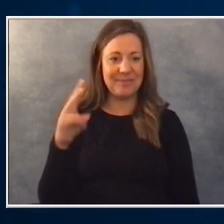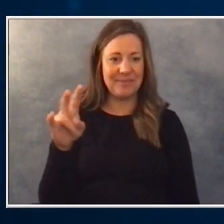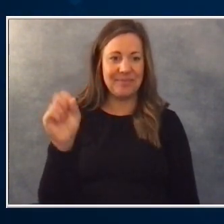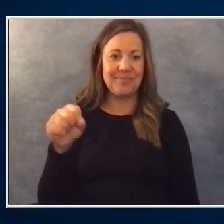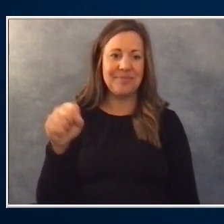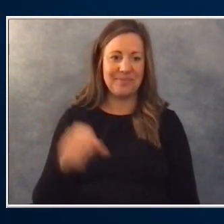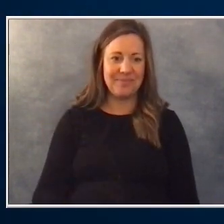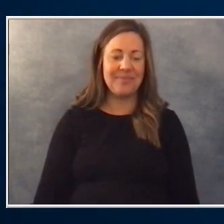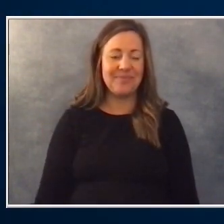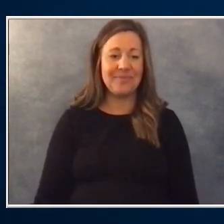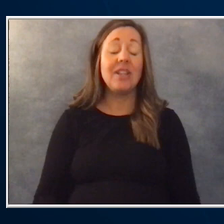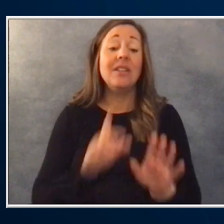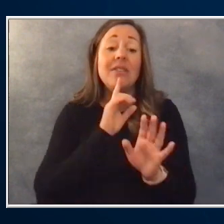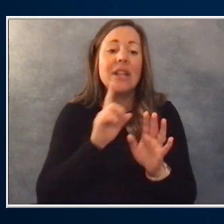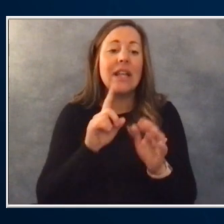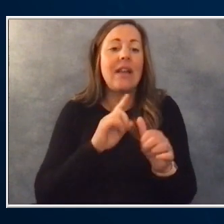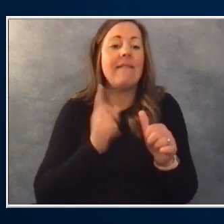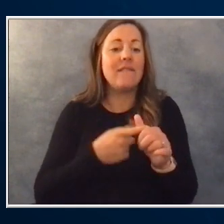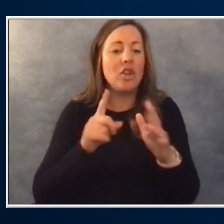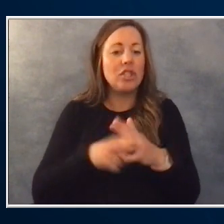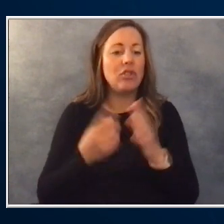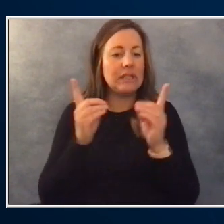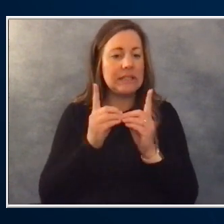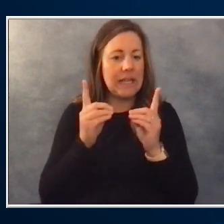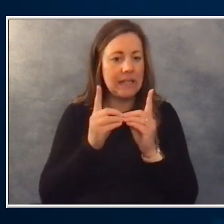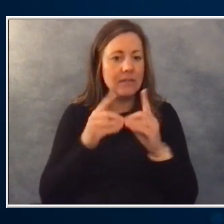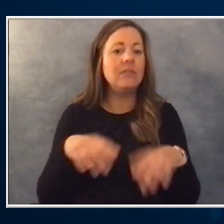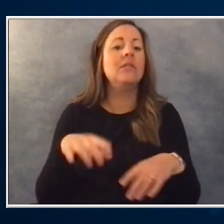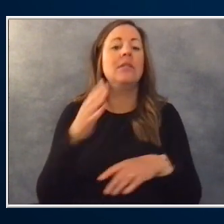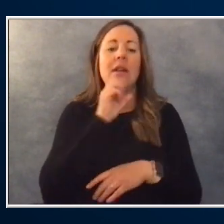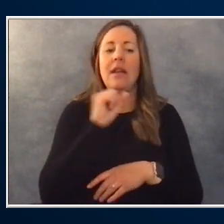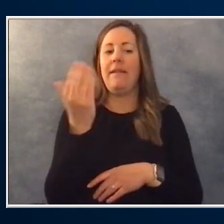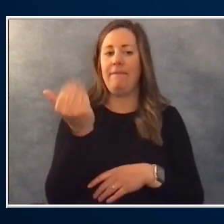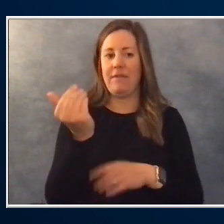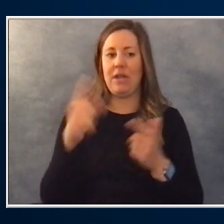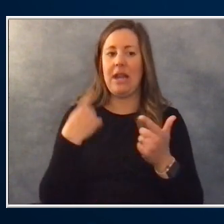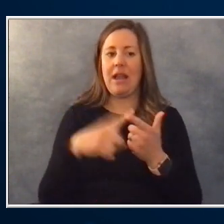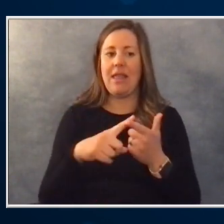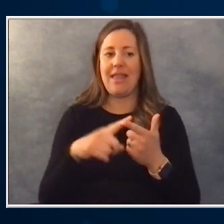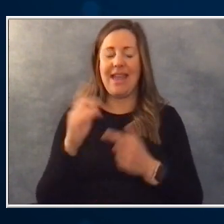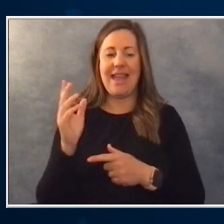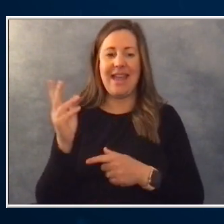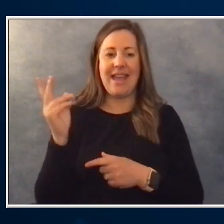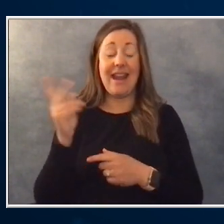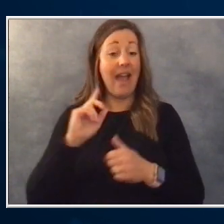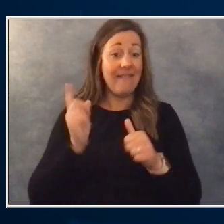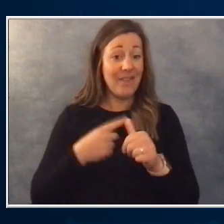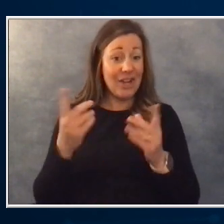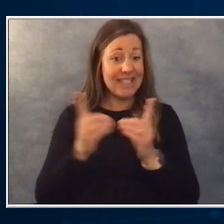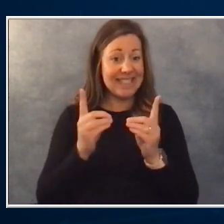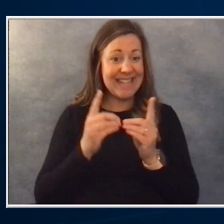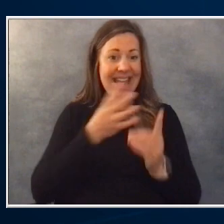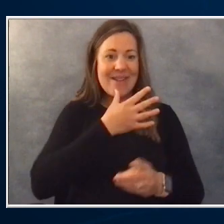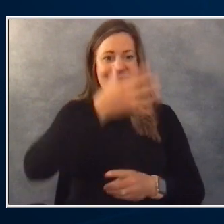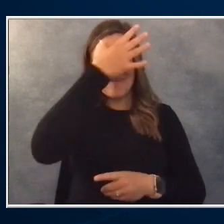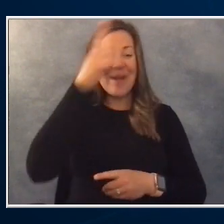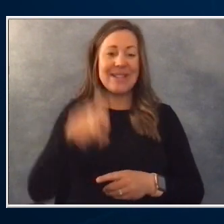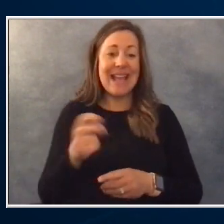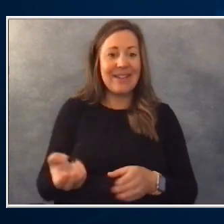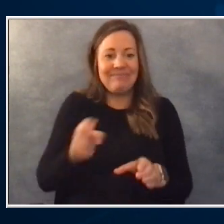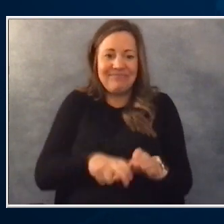were 15 when we first started dating, and then our parents had to drive us on our first date because we didn't have a license. Love it.